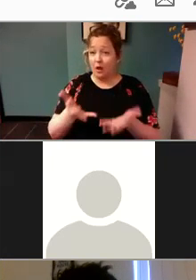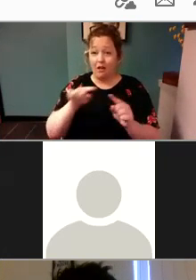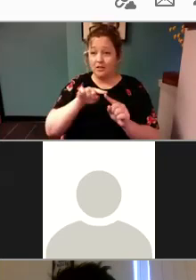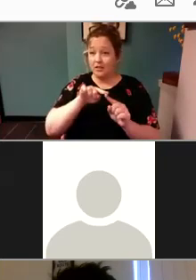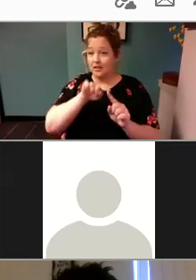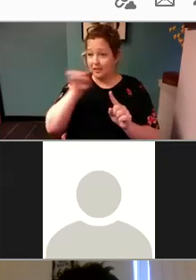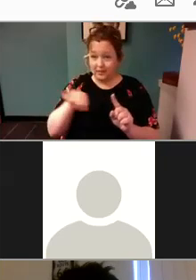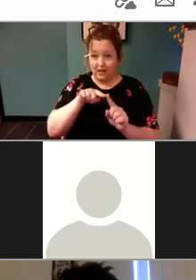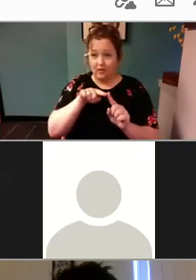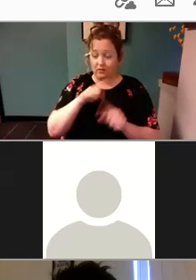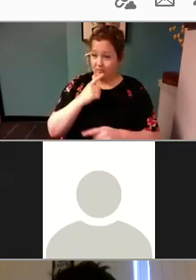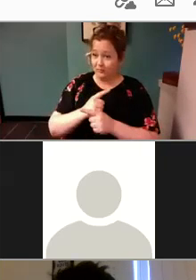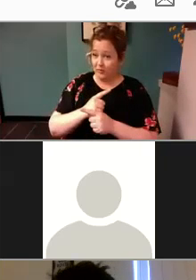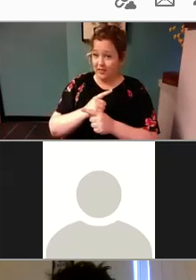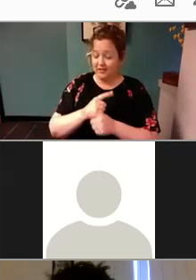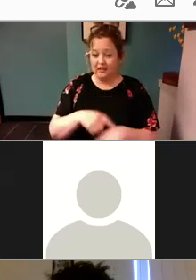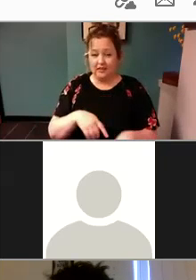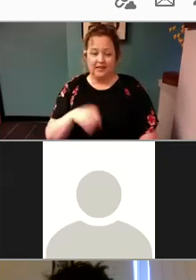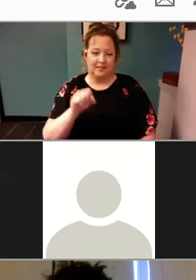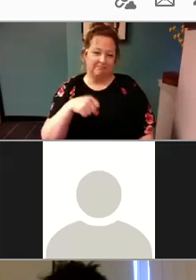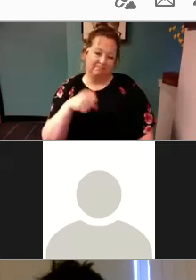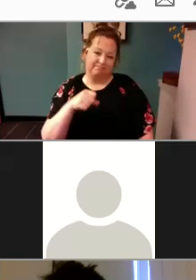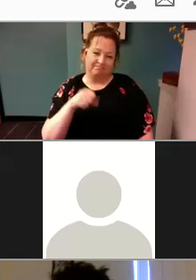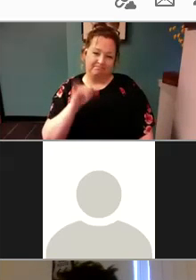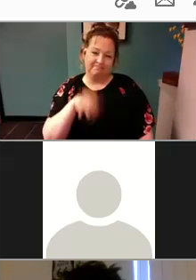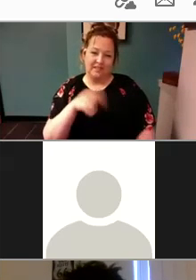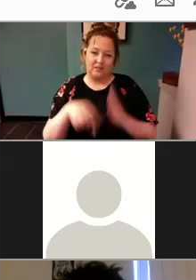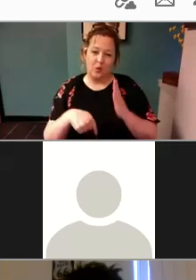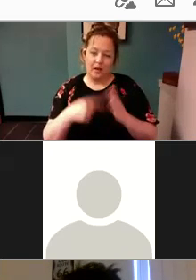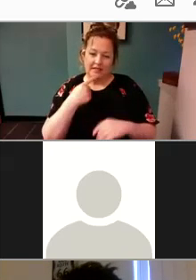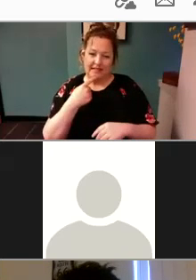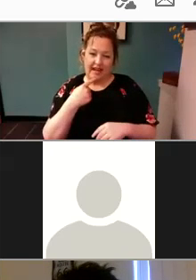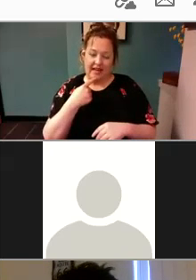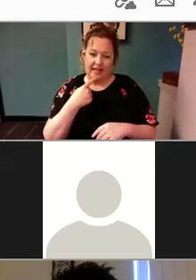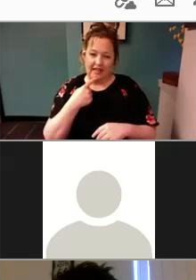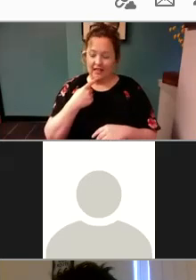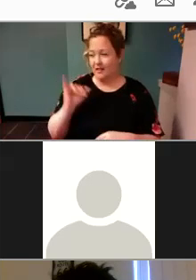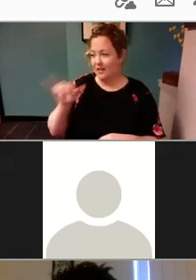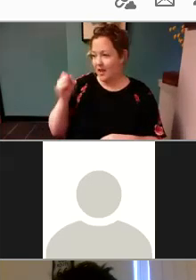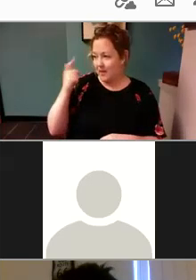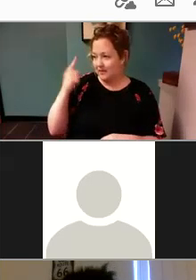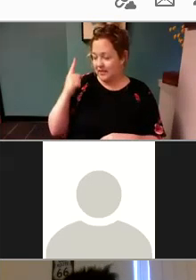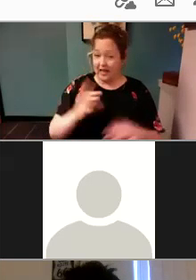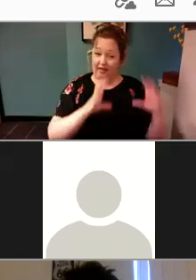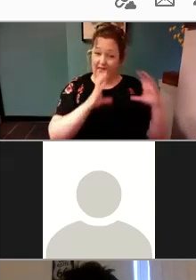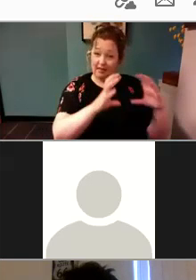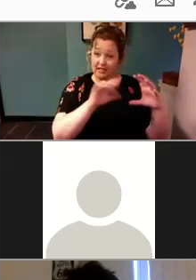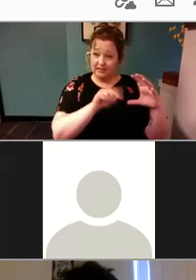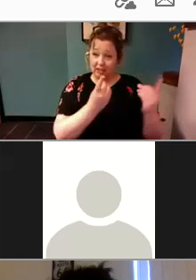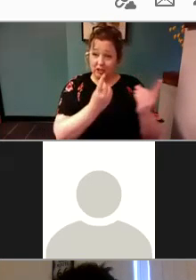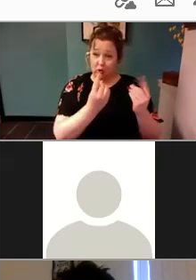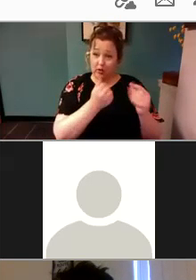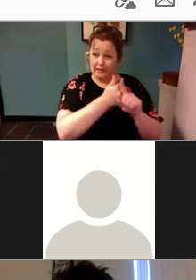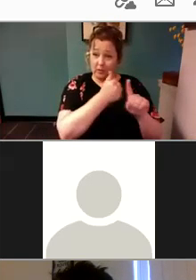Yes. Which makes sense, because if you have this thing over here that's doing its own thing, and this other thing over here that's completely doing its own